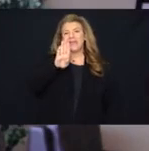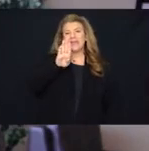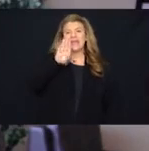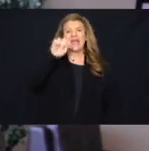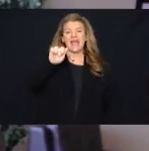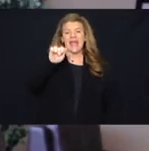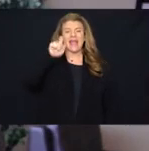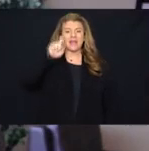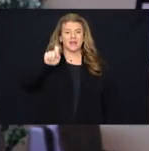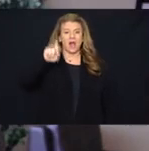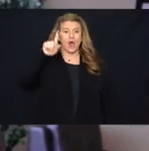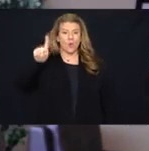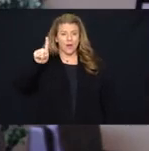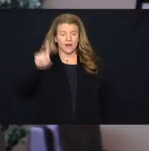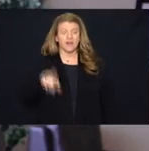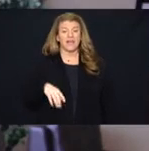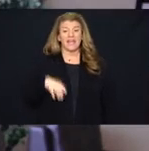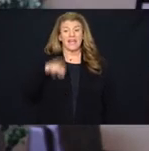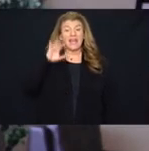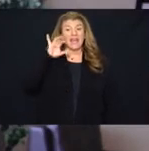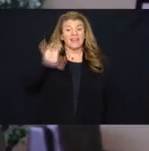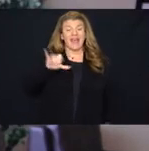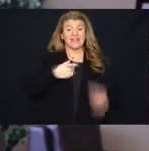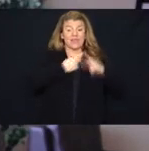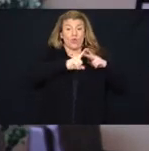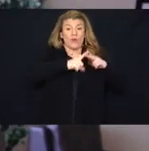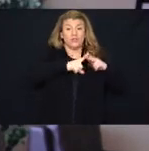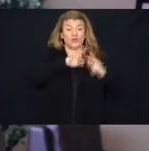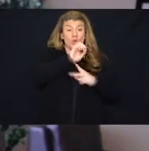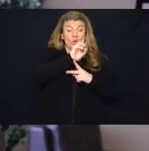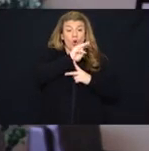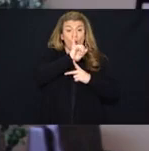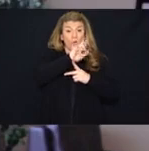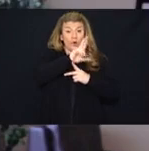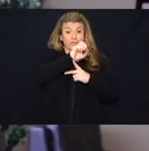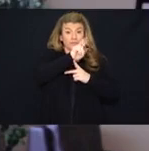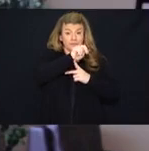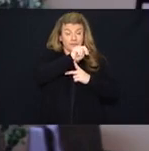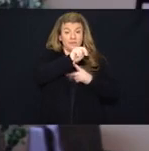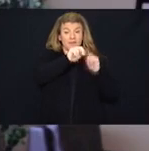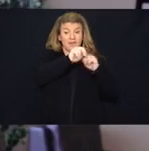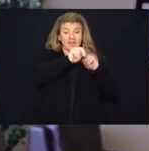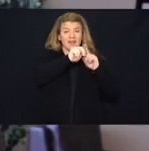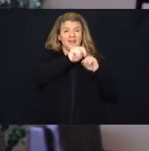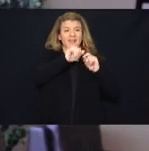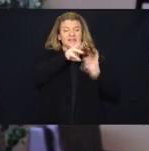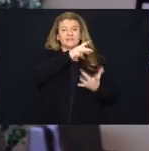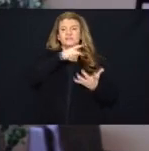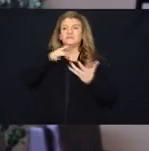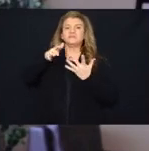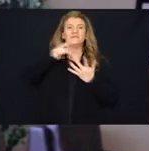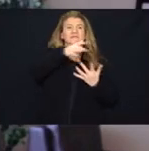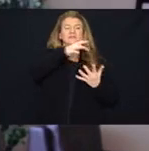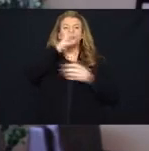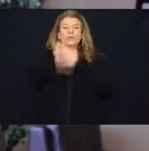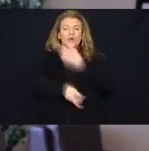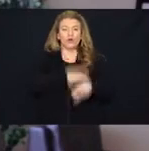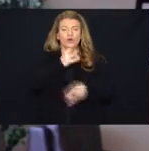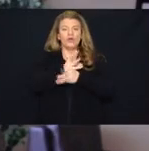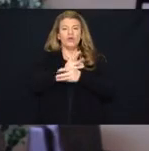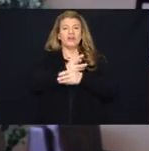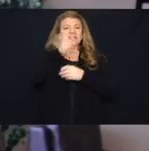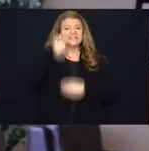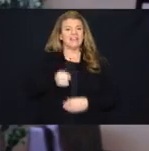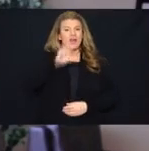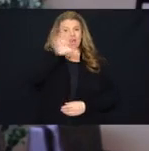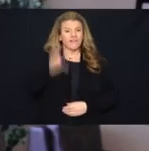BA.1, which is the original variant of the Omicron that has circulated around the world, circulated in South